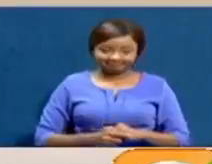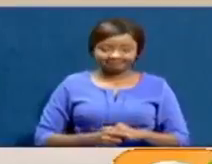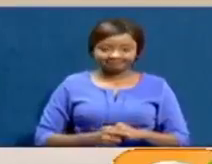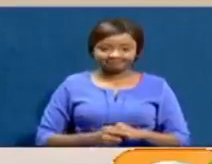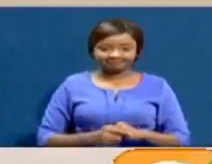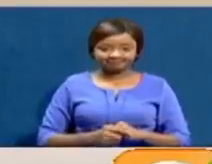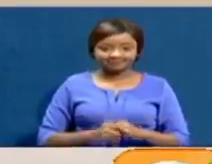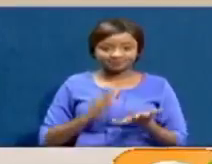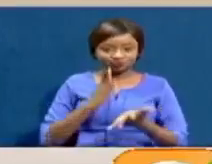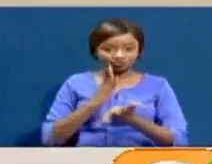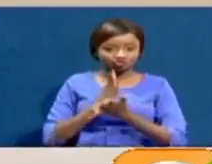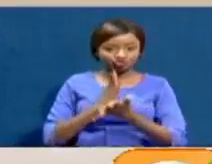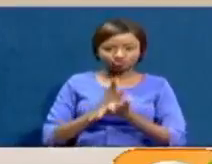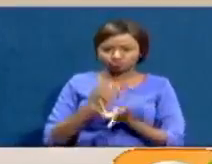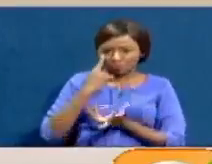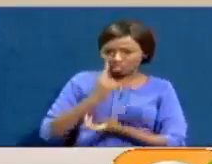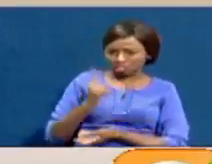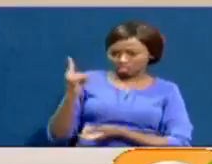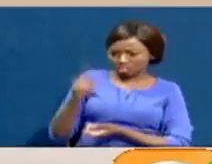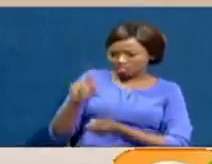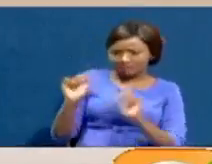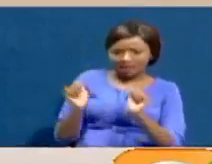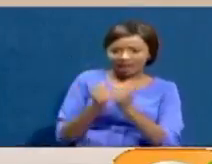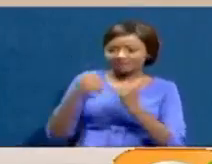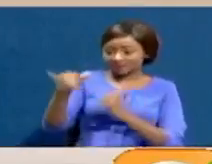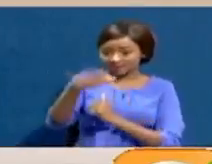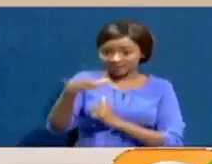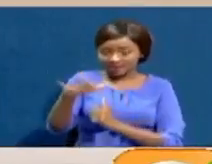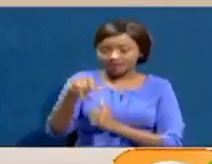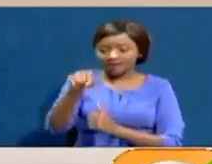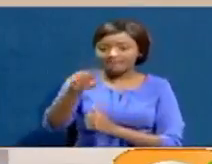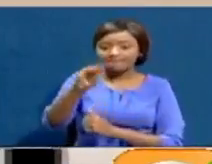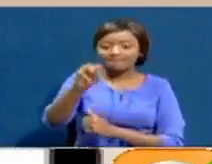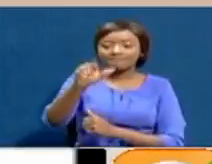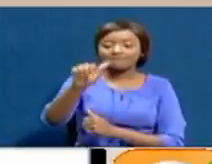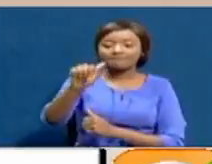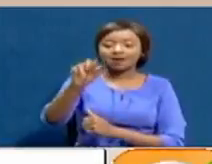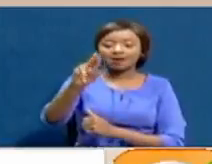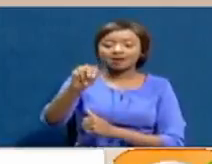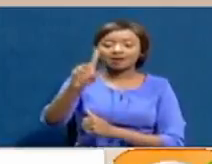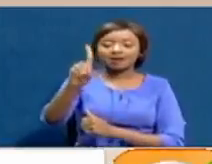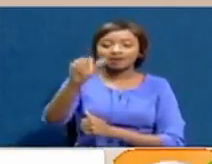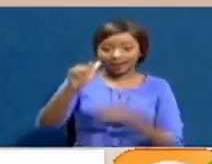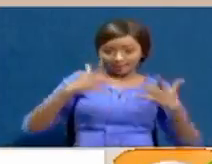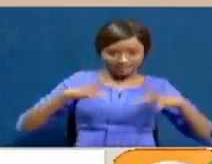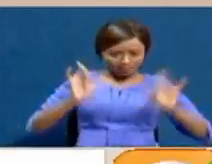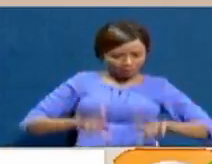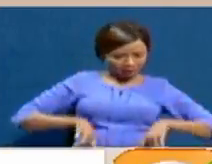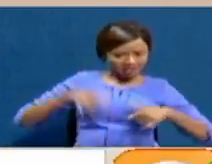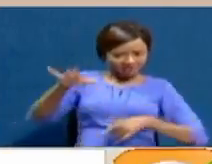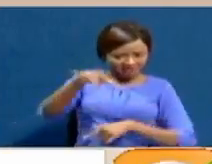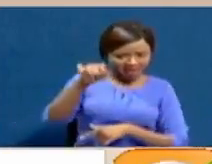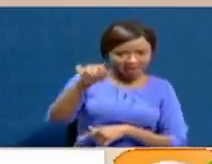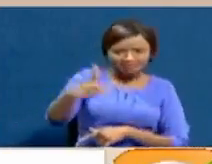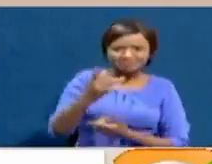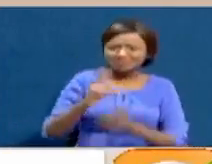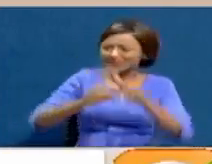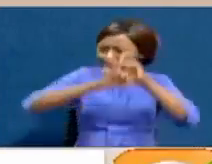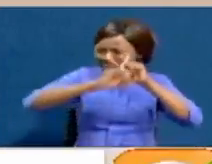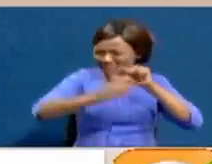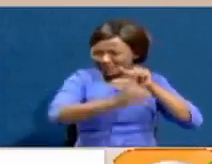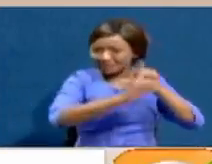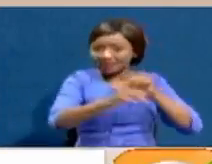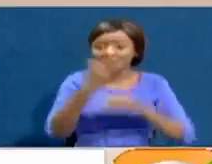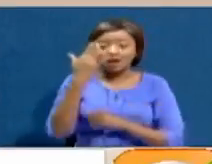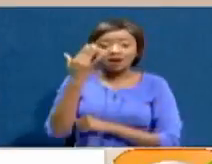In the wake of the dawn attack in Manda Bay, Lamu County, some of the residents living in Manda are fleeing the area.